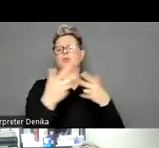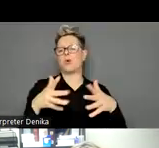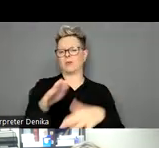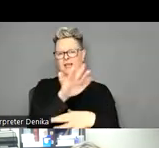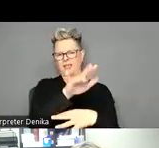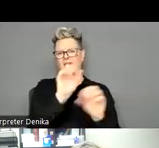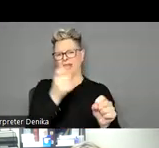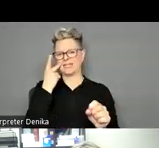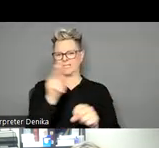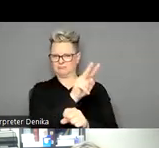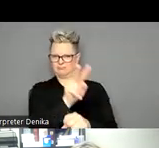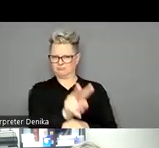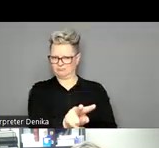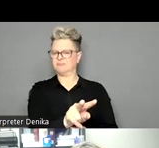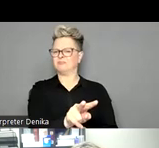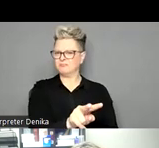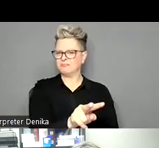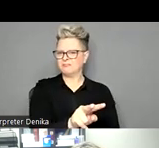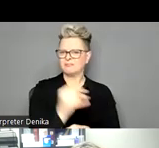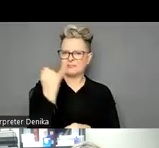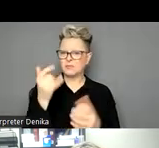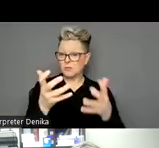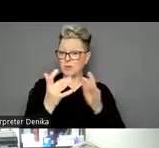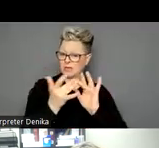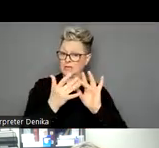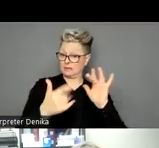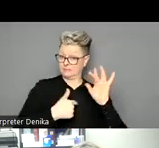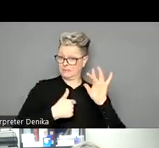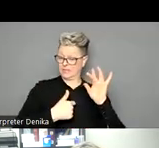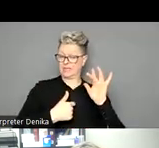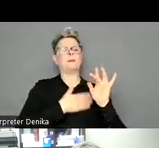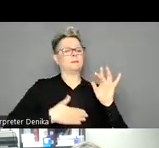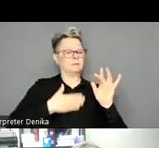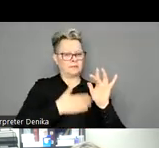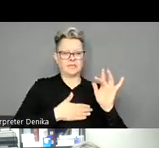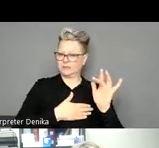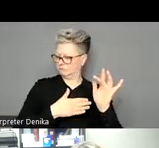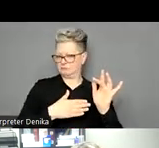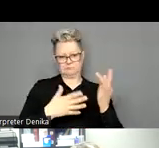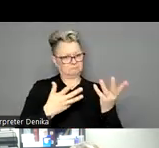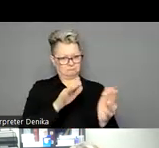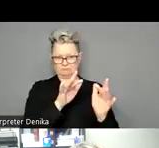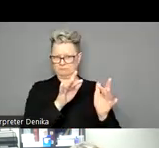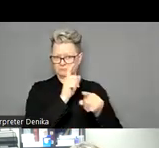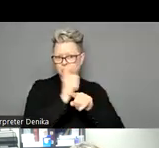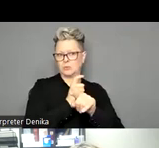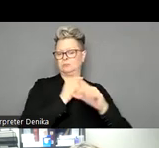here on this slide. So if you want to get in touch with me in the future, please certainly do feel welcome.